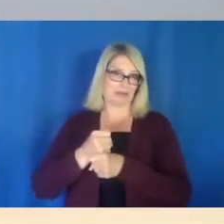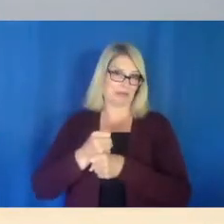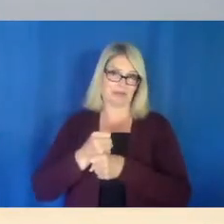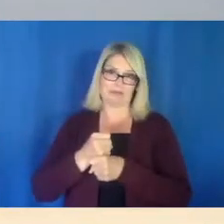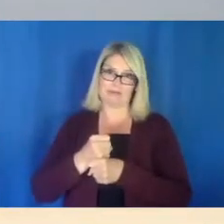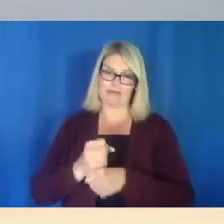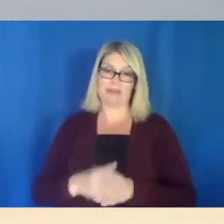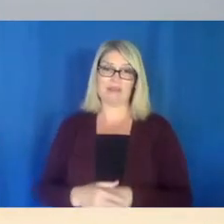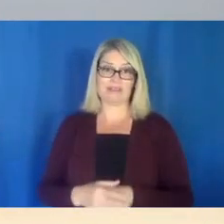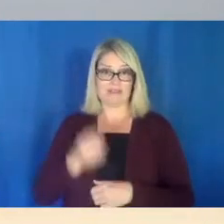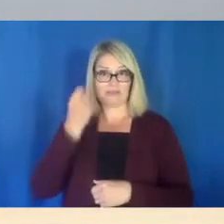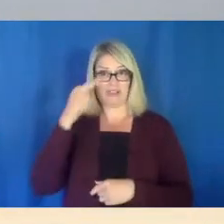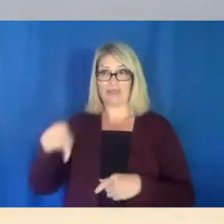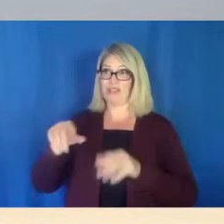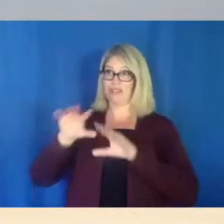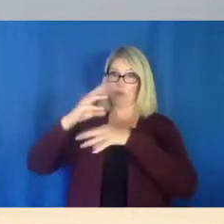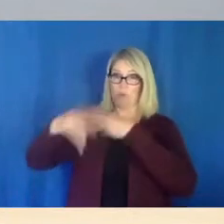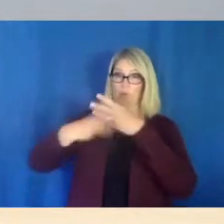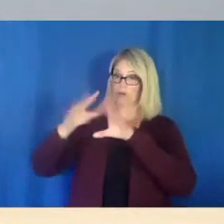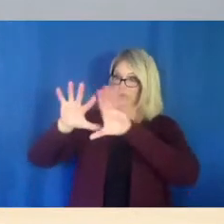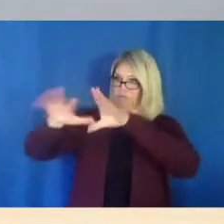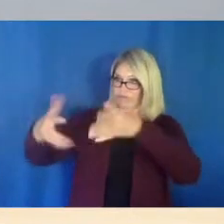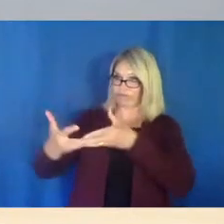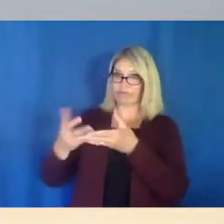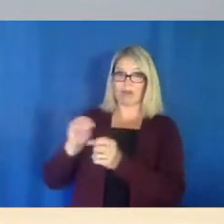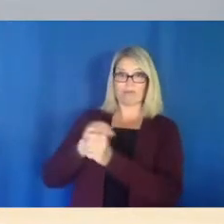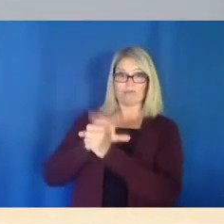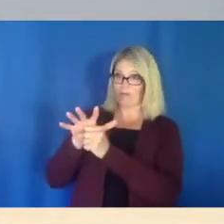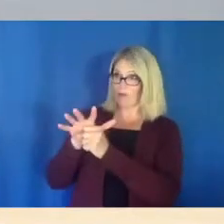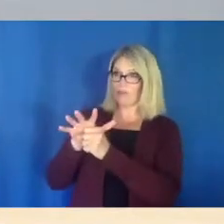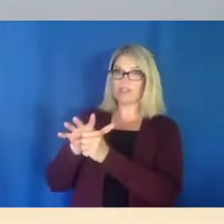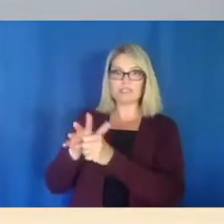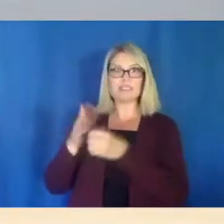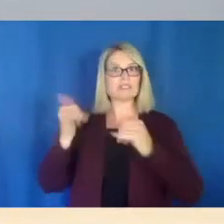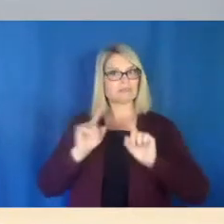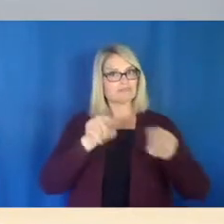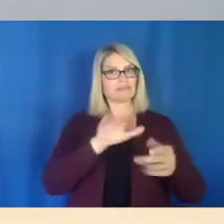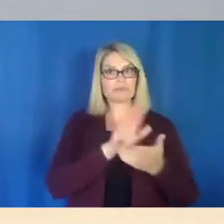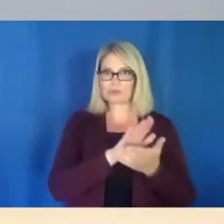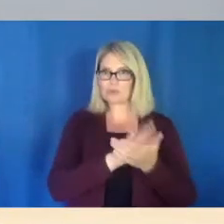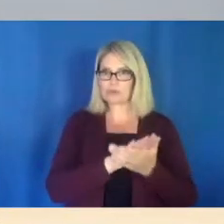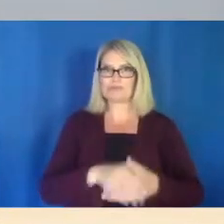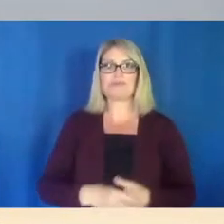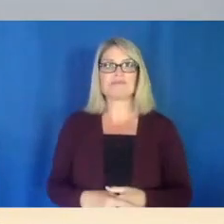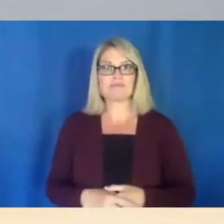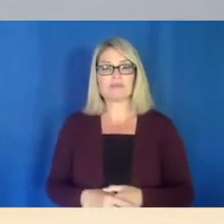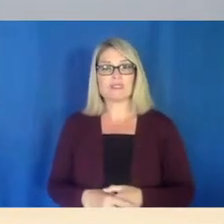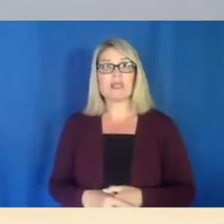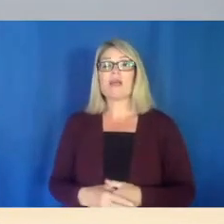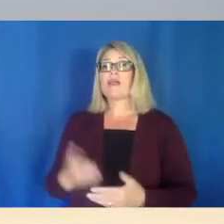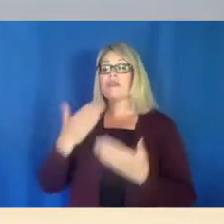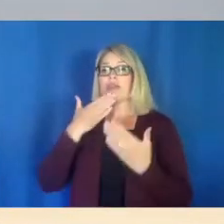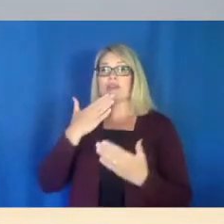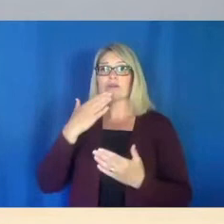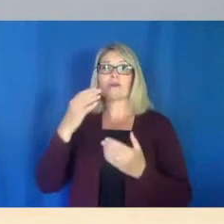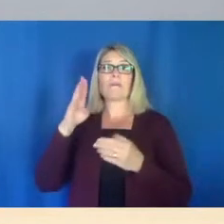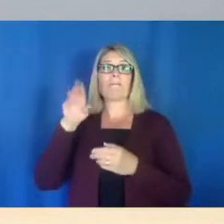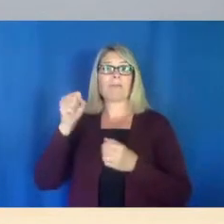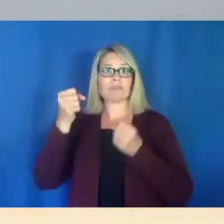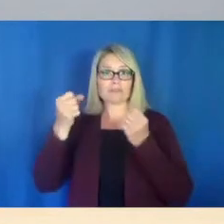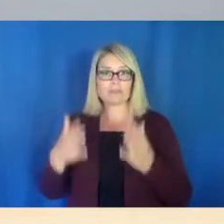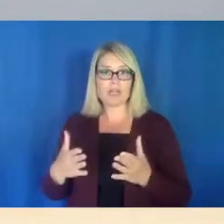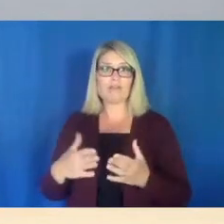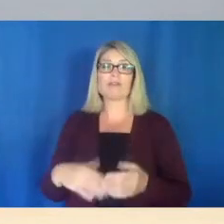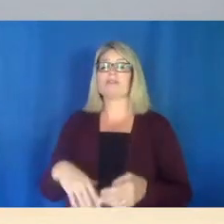in the midst of a global pandemic. Thank you to bus drivers, all school staff, teachers, administrators,